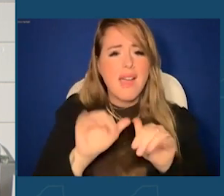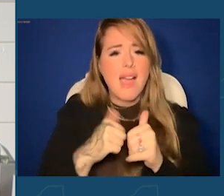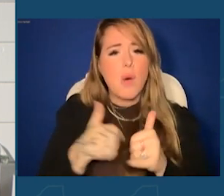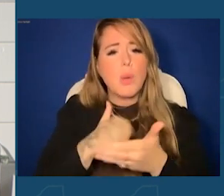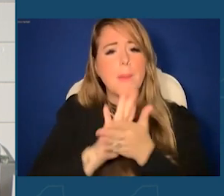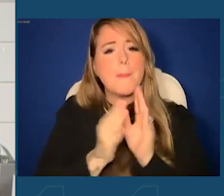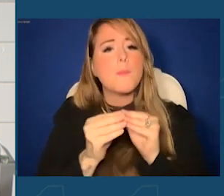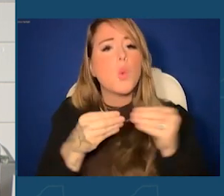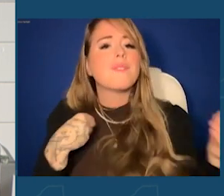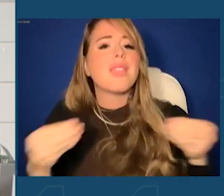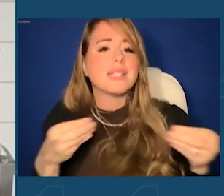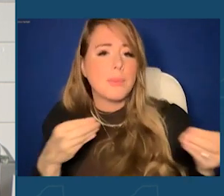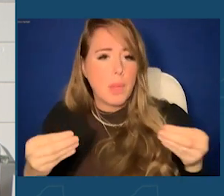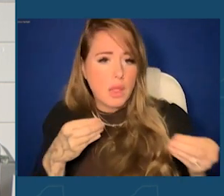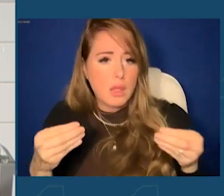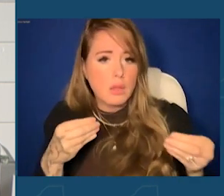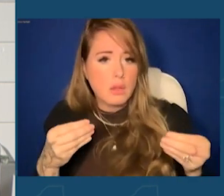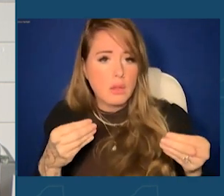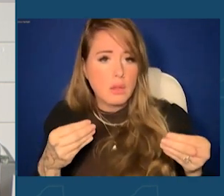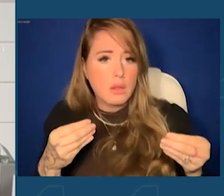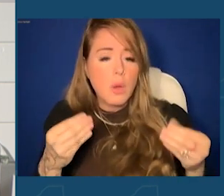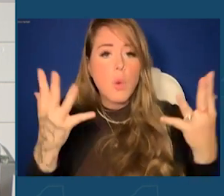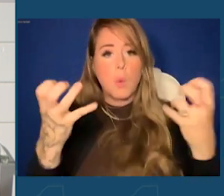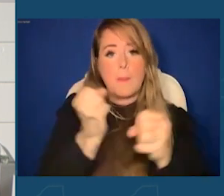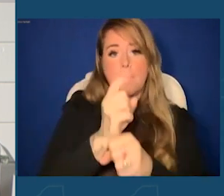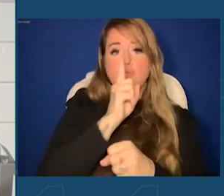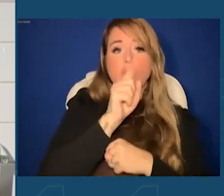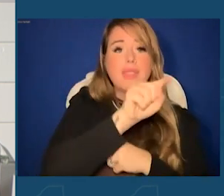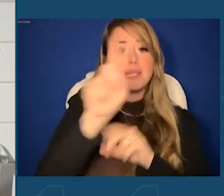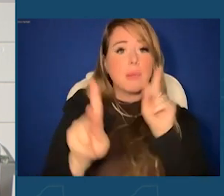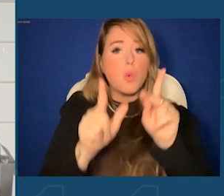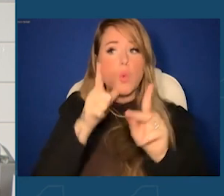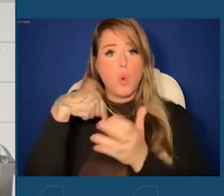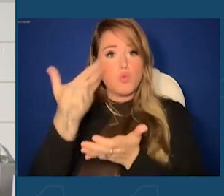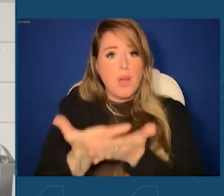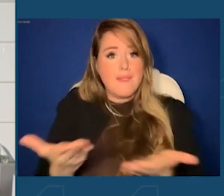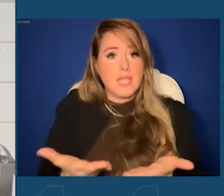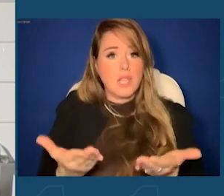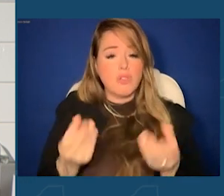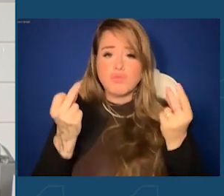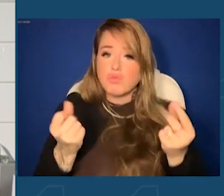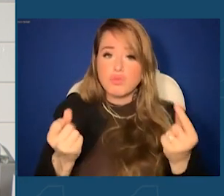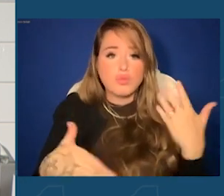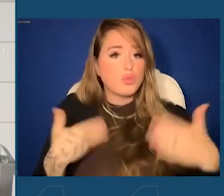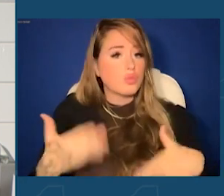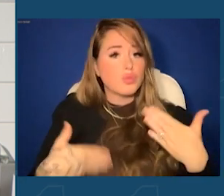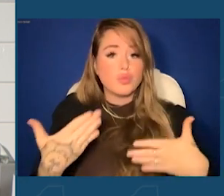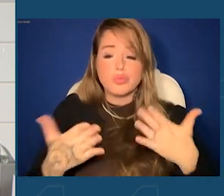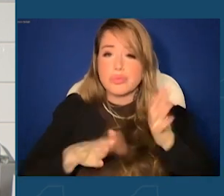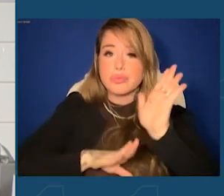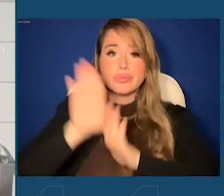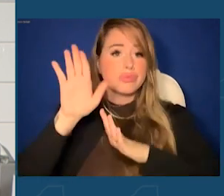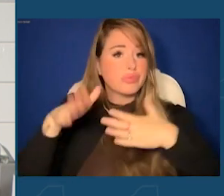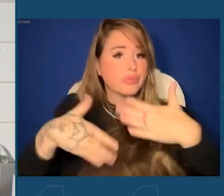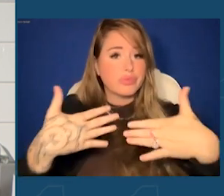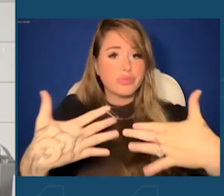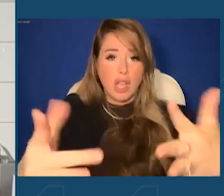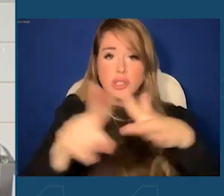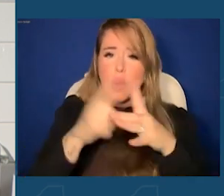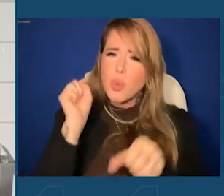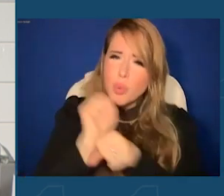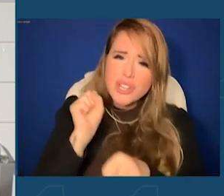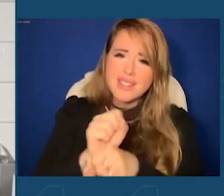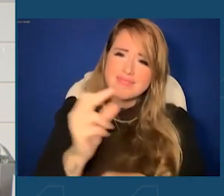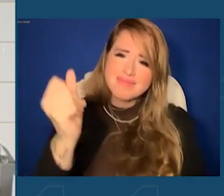flexible in ensuring that these individuals can get a quicker path to a legal work status.